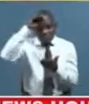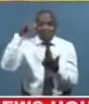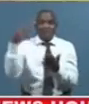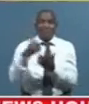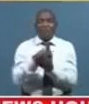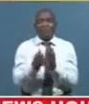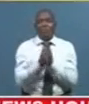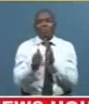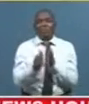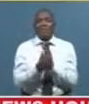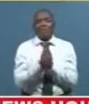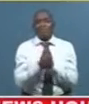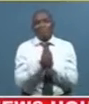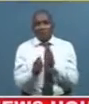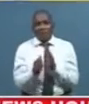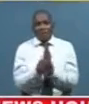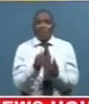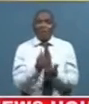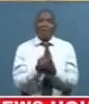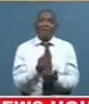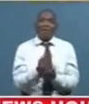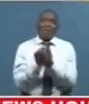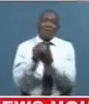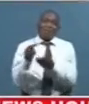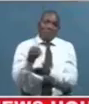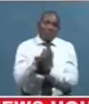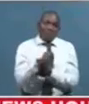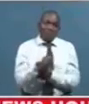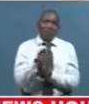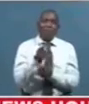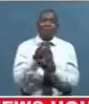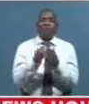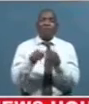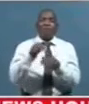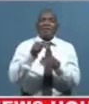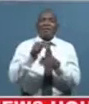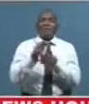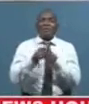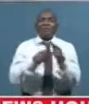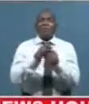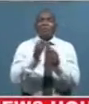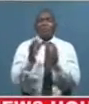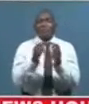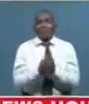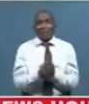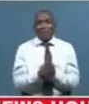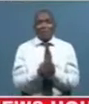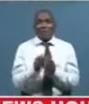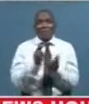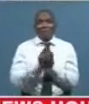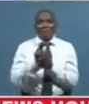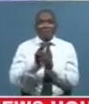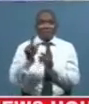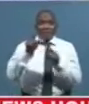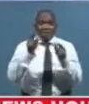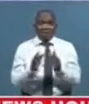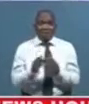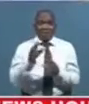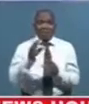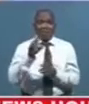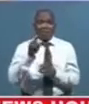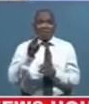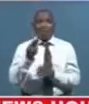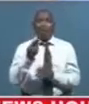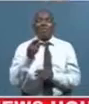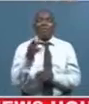competencies and skill sets that will make them nationally and globally competitive. The university librarian, Dr. Markantini